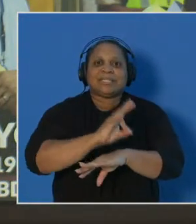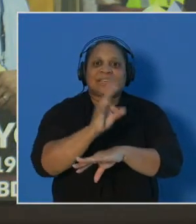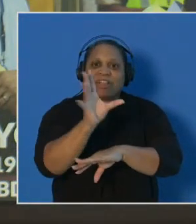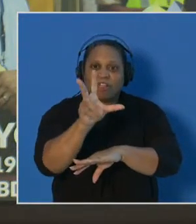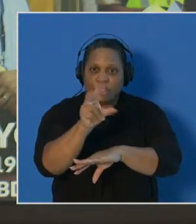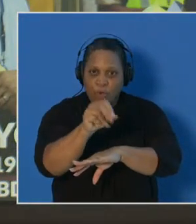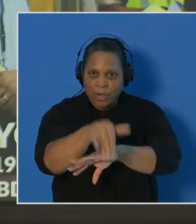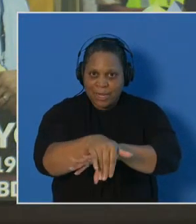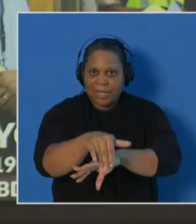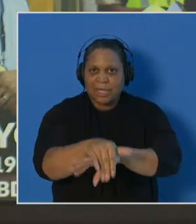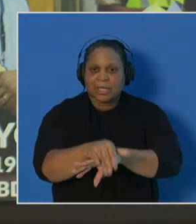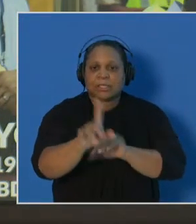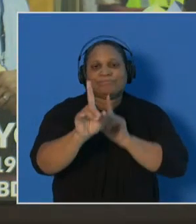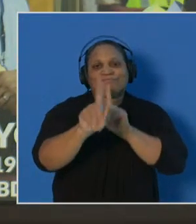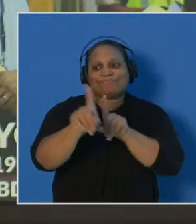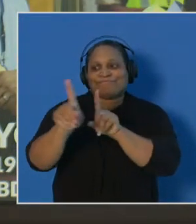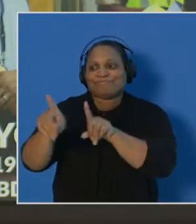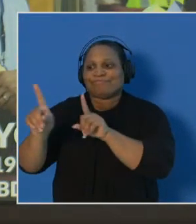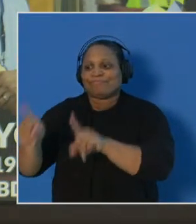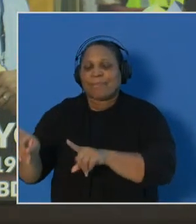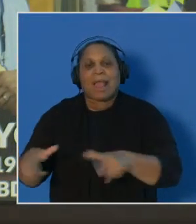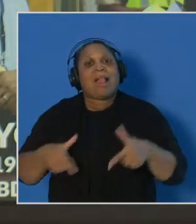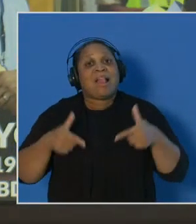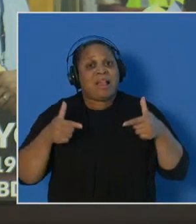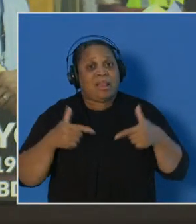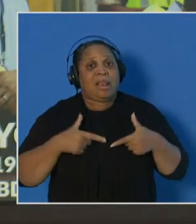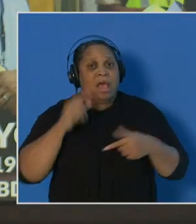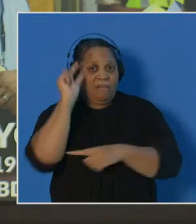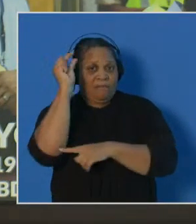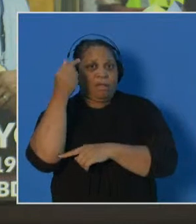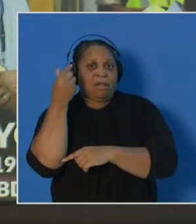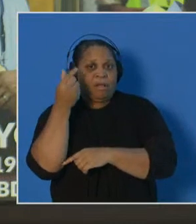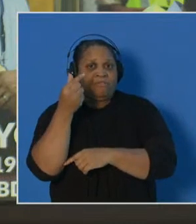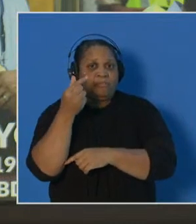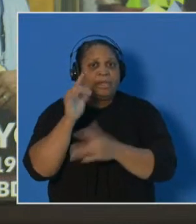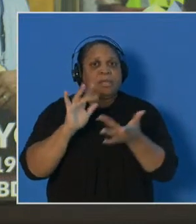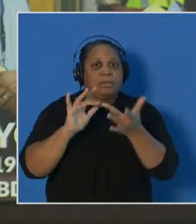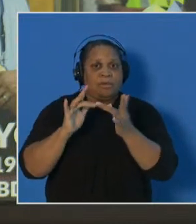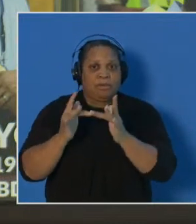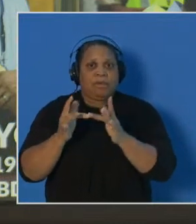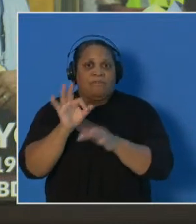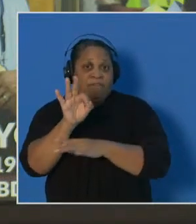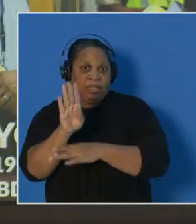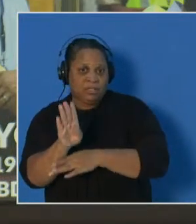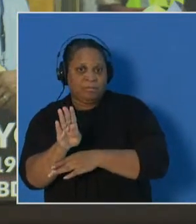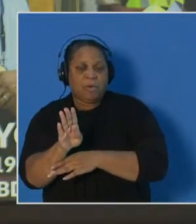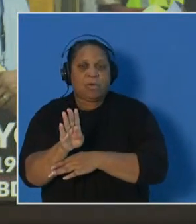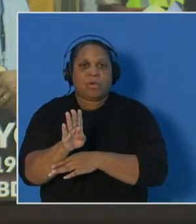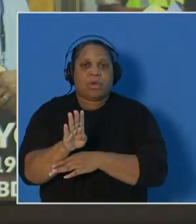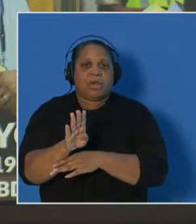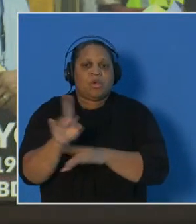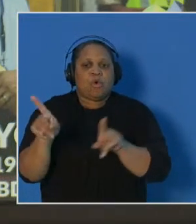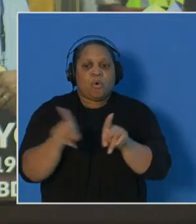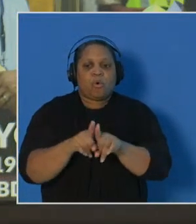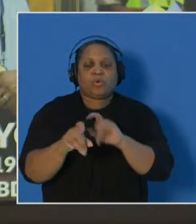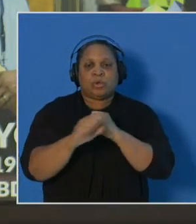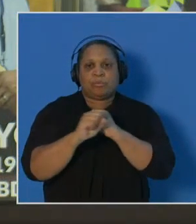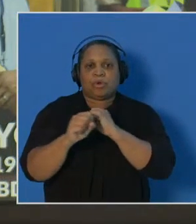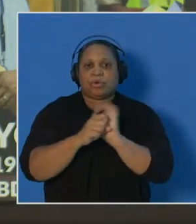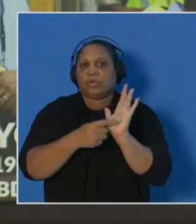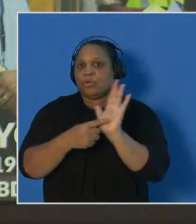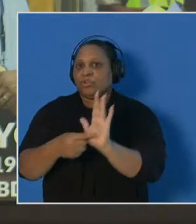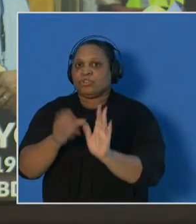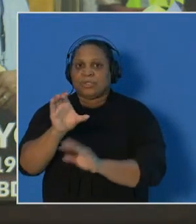p.m. when I will answer your questions live on the Government of Bermuda's Facebook page. That broadcast will also be shown